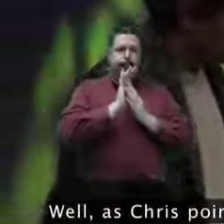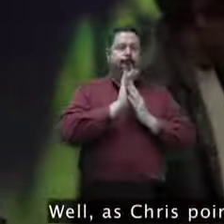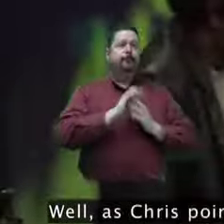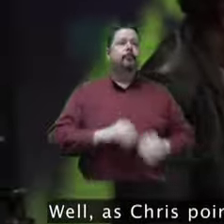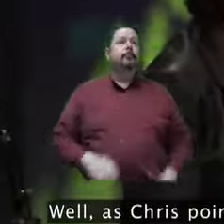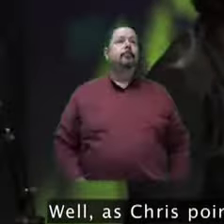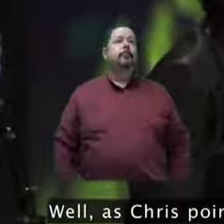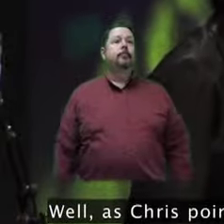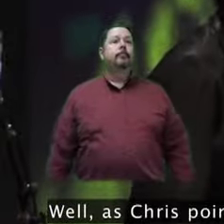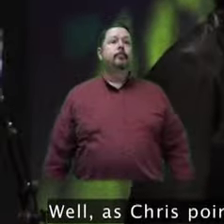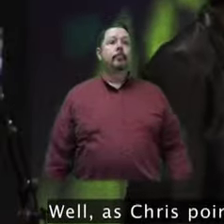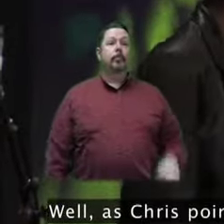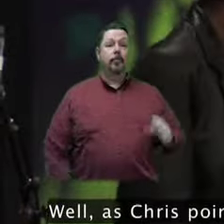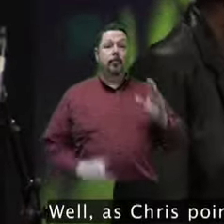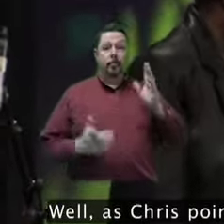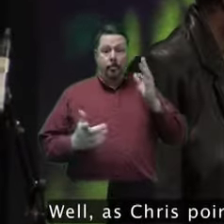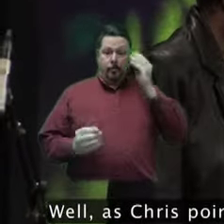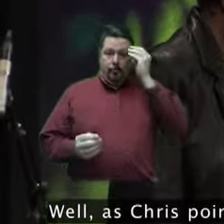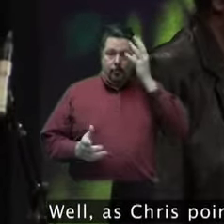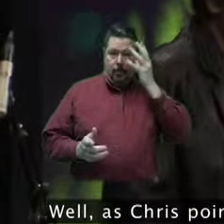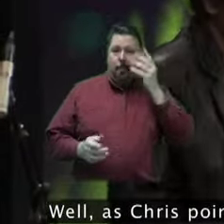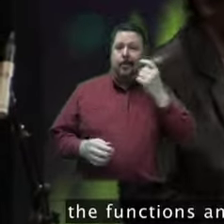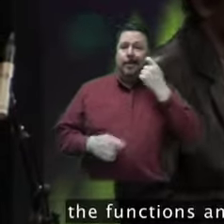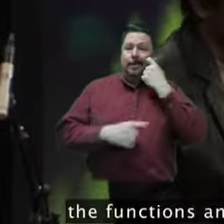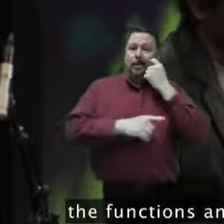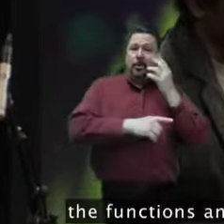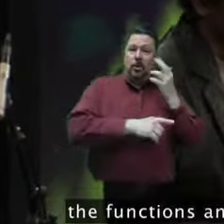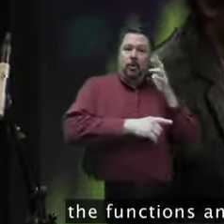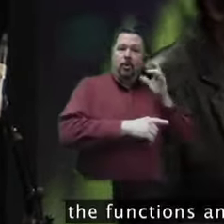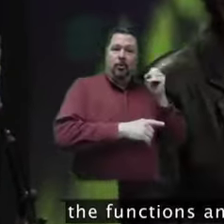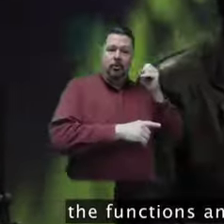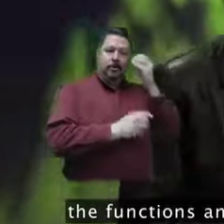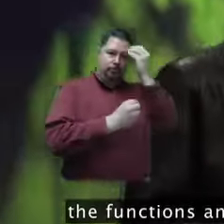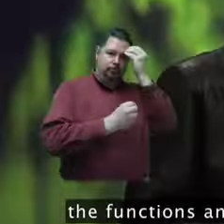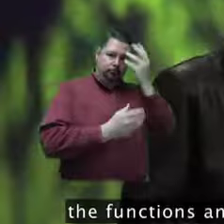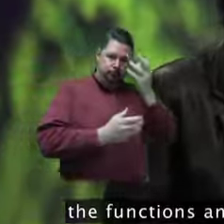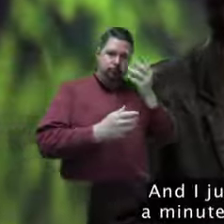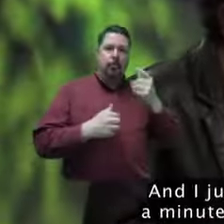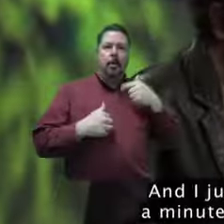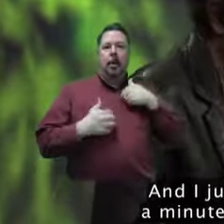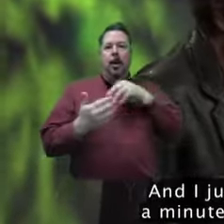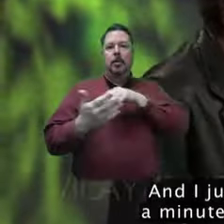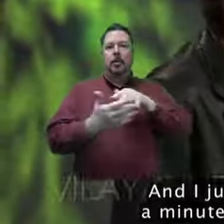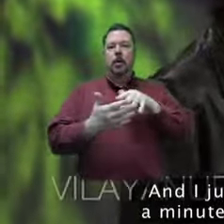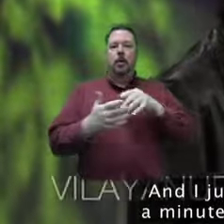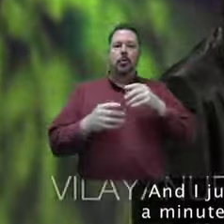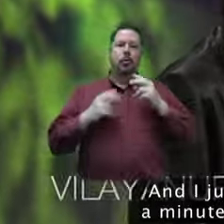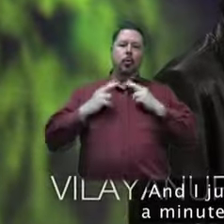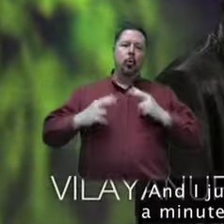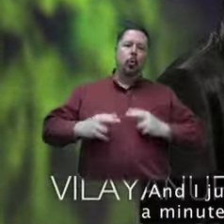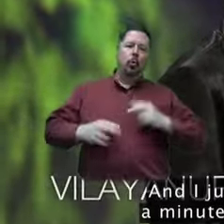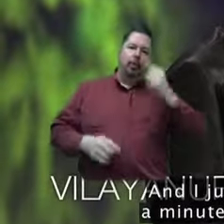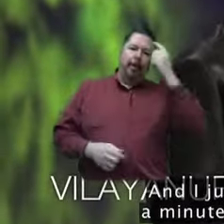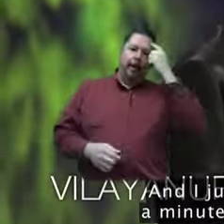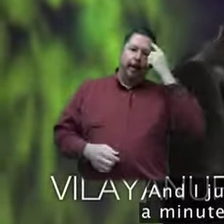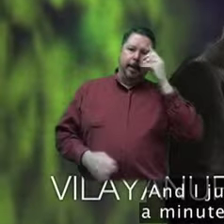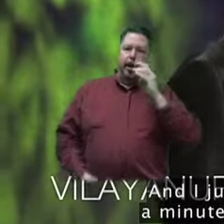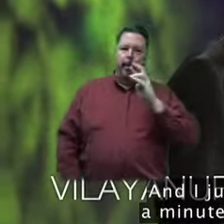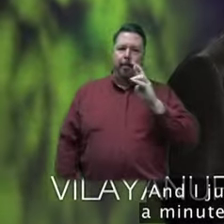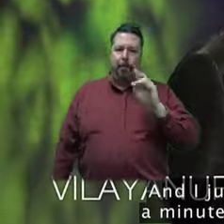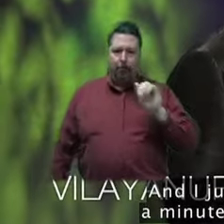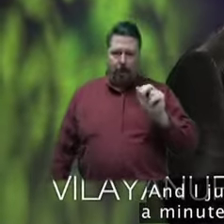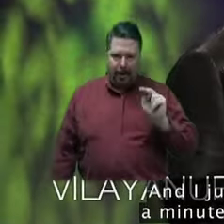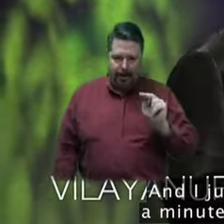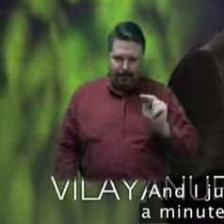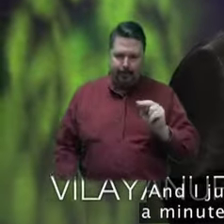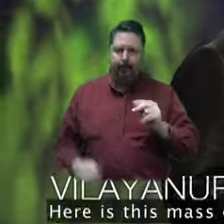Transcription as Chris pointed out, I study the human brain, the functions and structure of the human brain. And I just want you to think for a